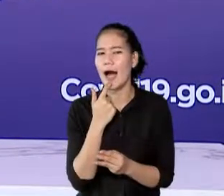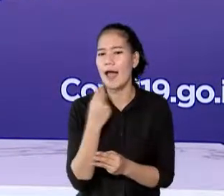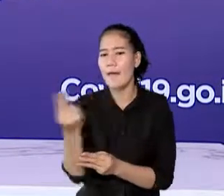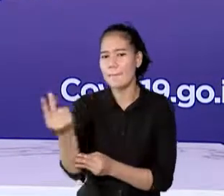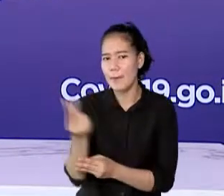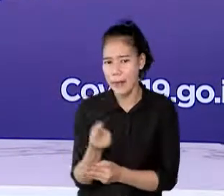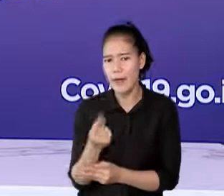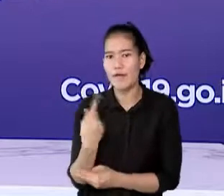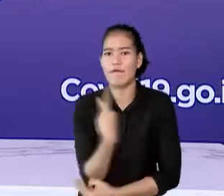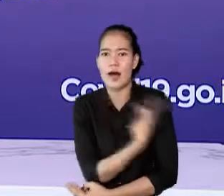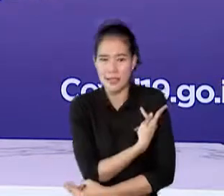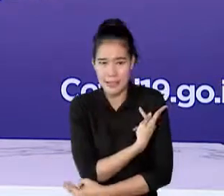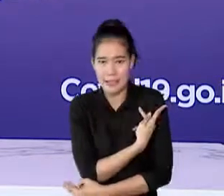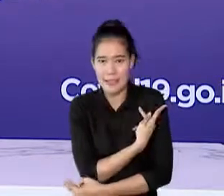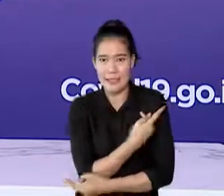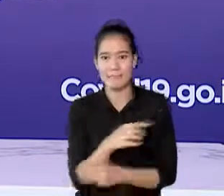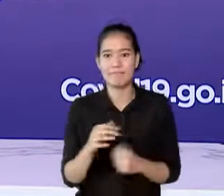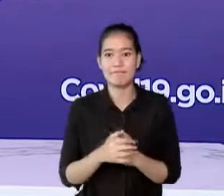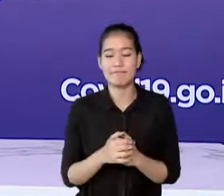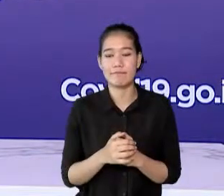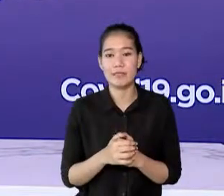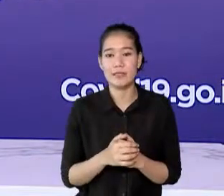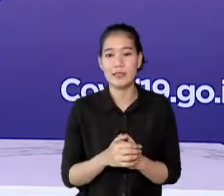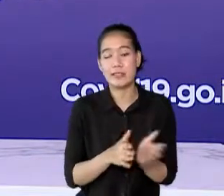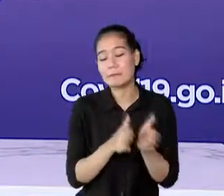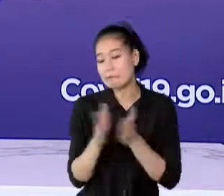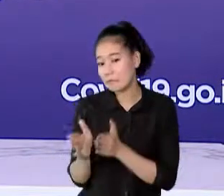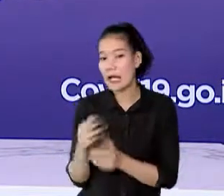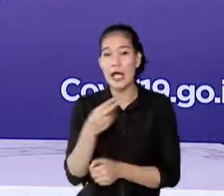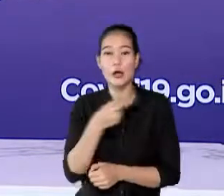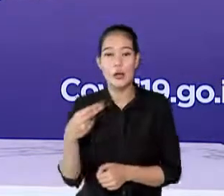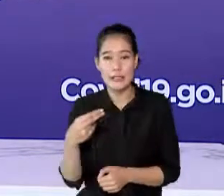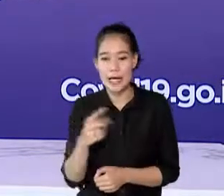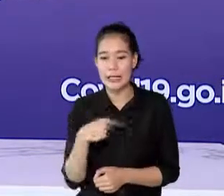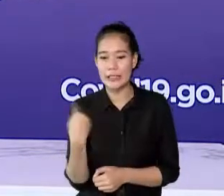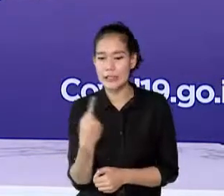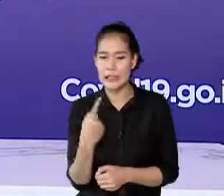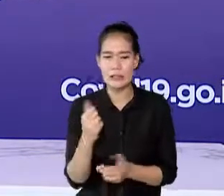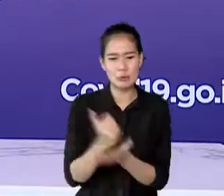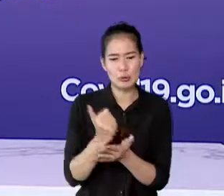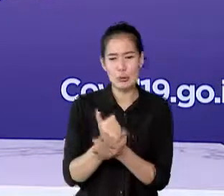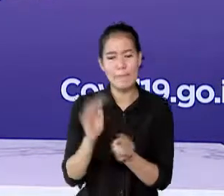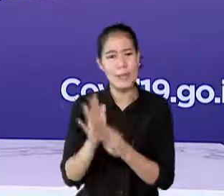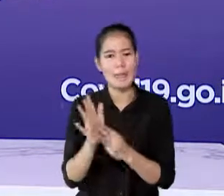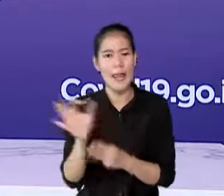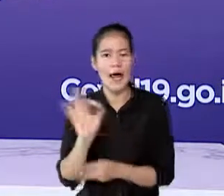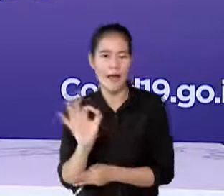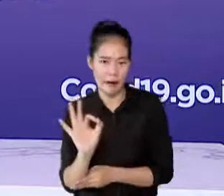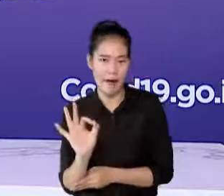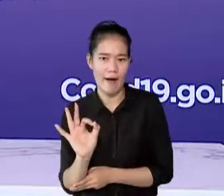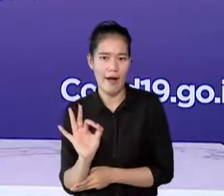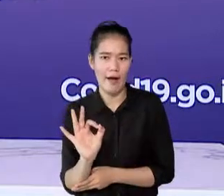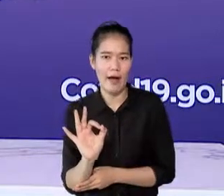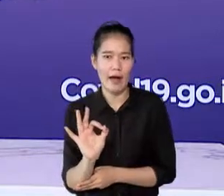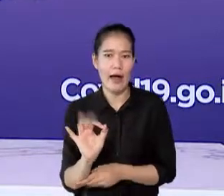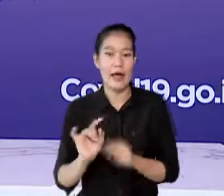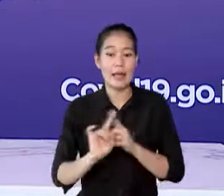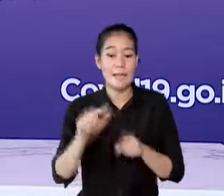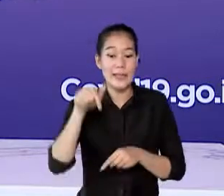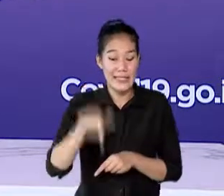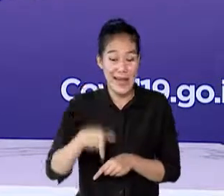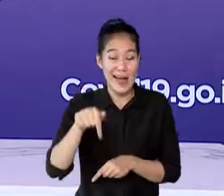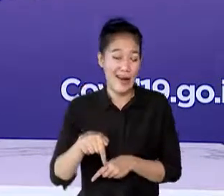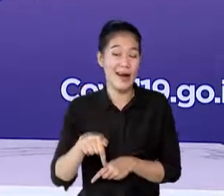the vaccines. In terms of the vaccination itself in Indonesia, we don't have any problems. So therefore, at this